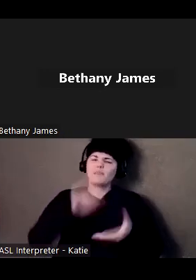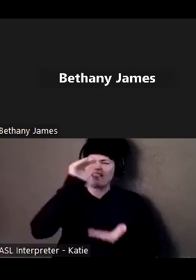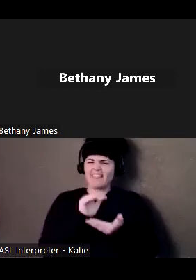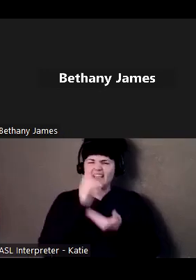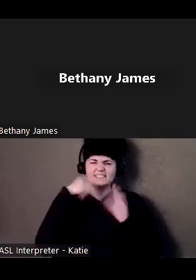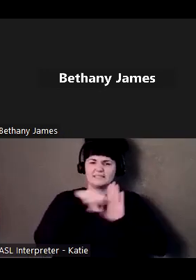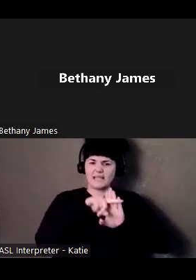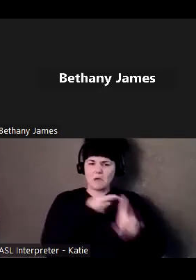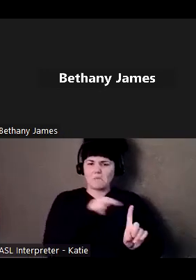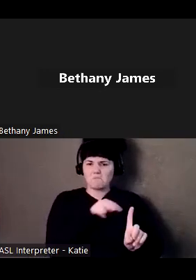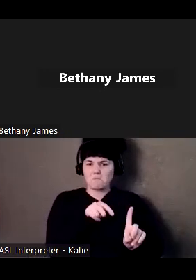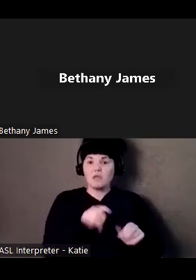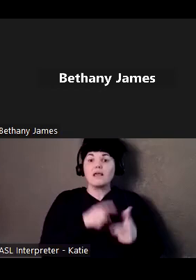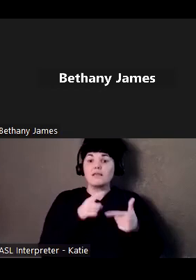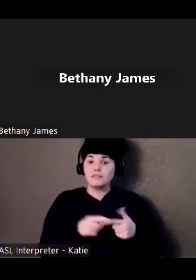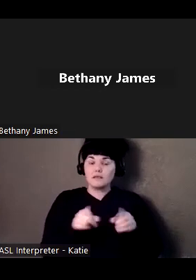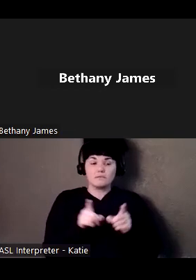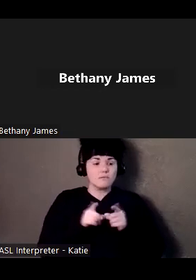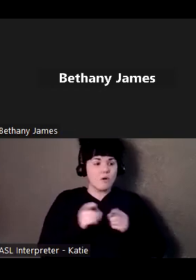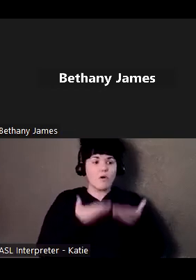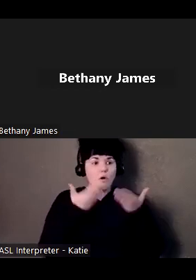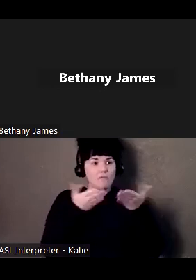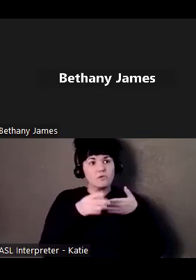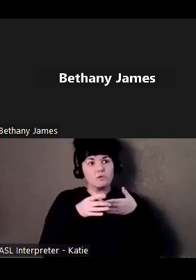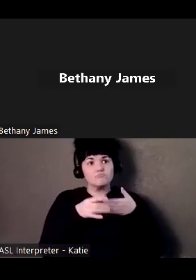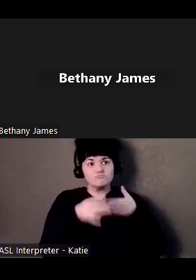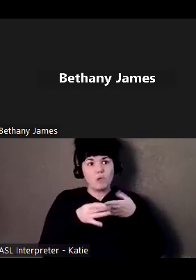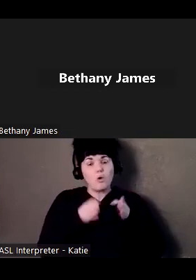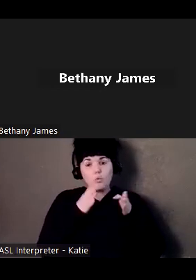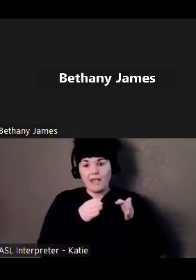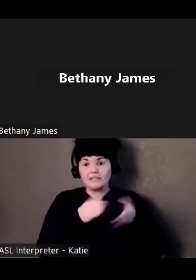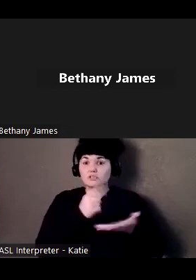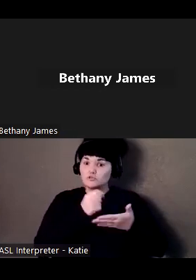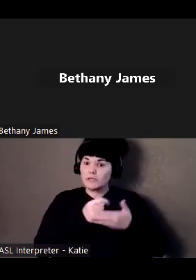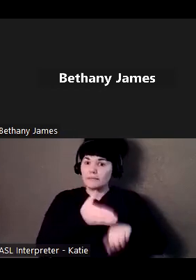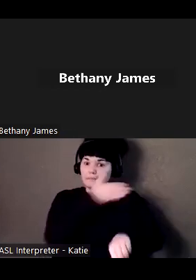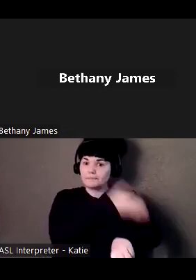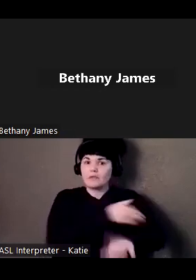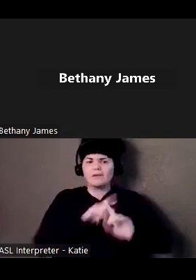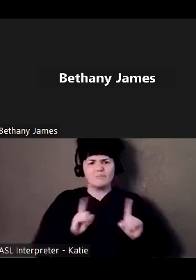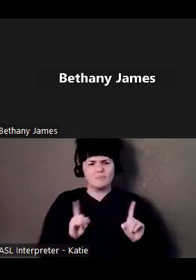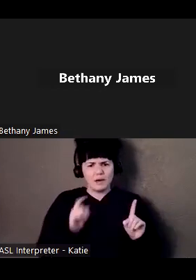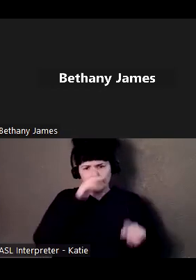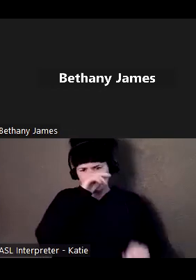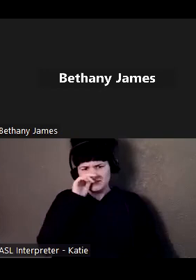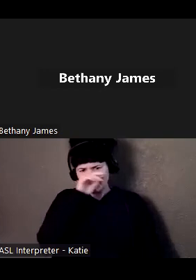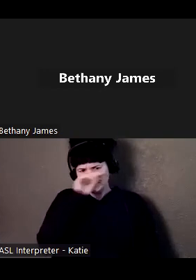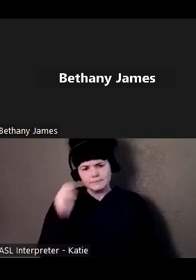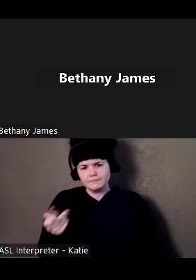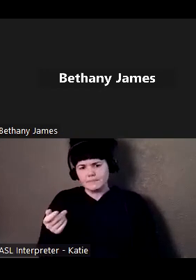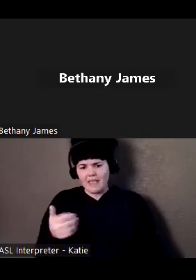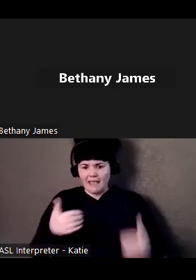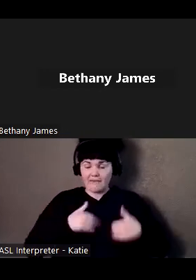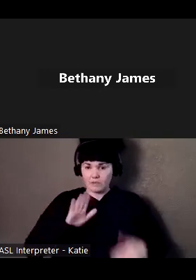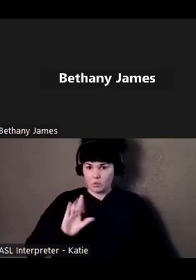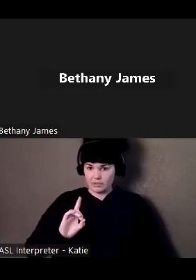way toward intervention and treatment. But emphasizing diagnosis as identity, as